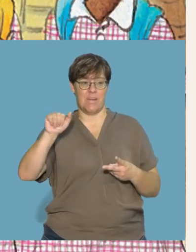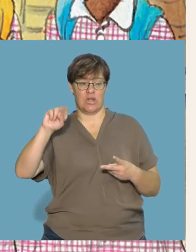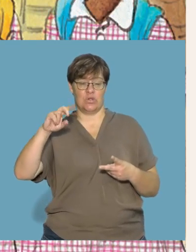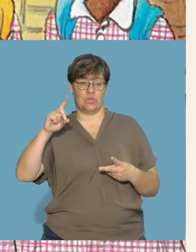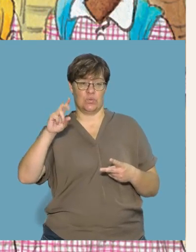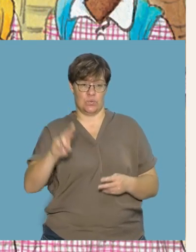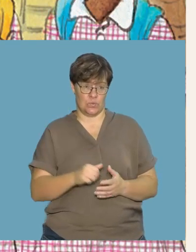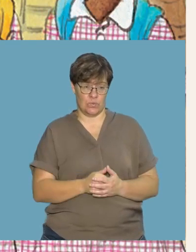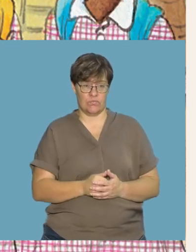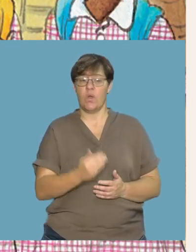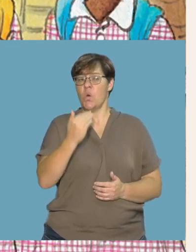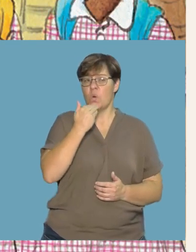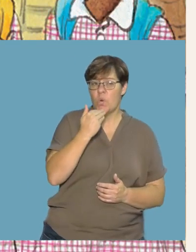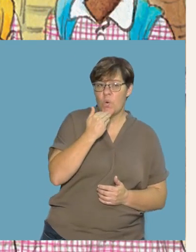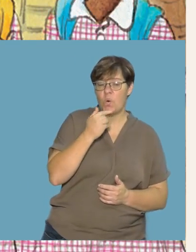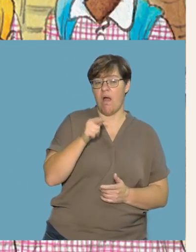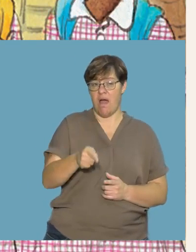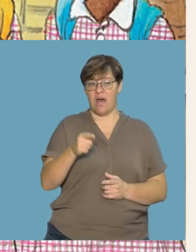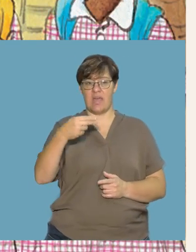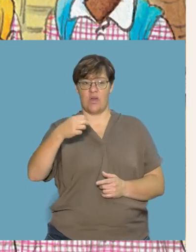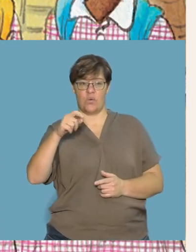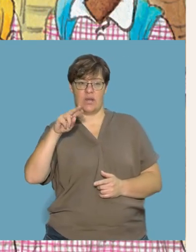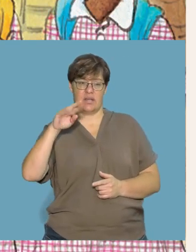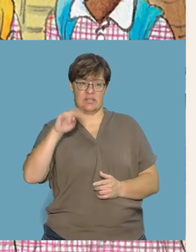the heroines? You say.